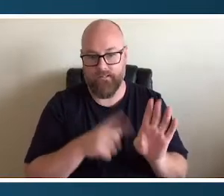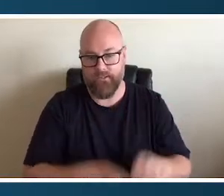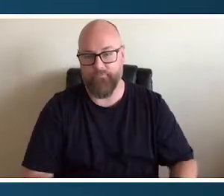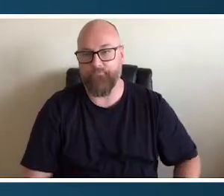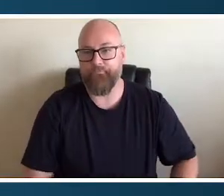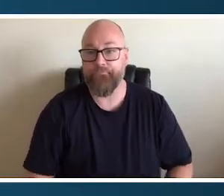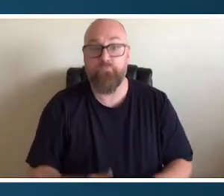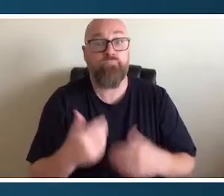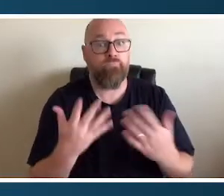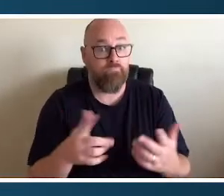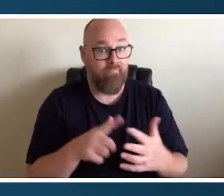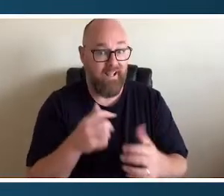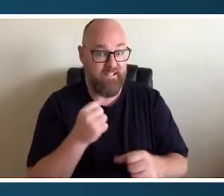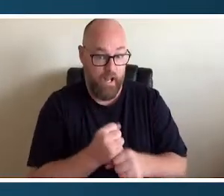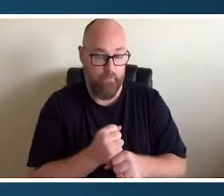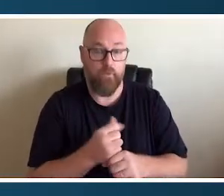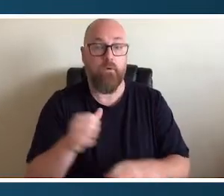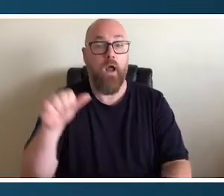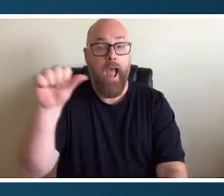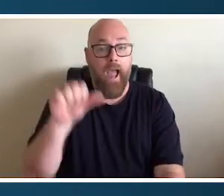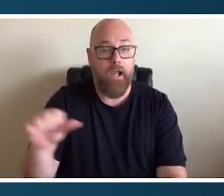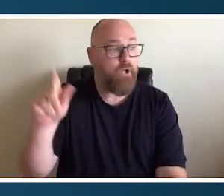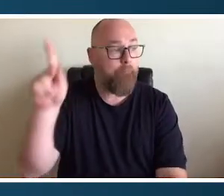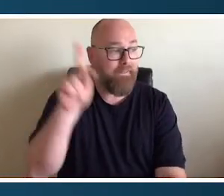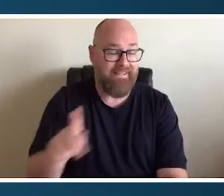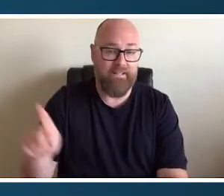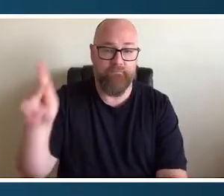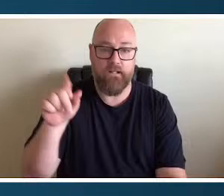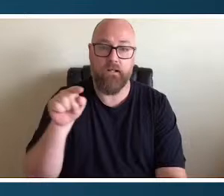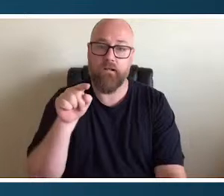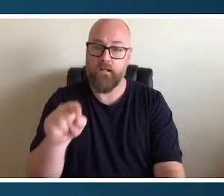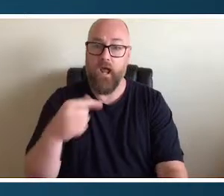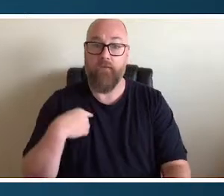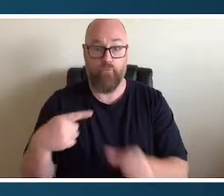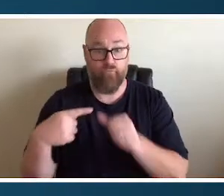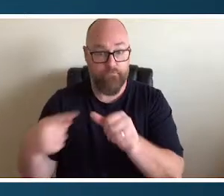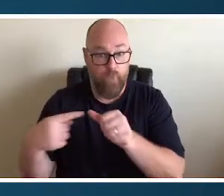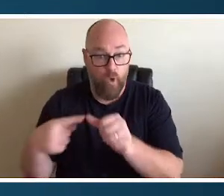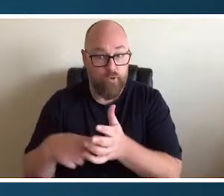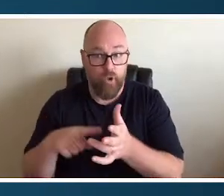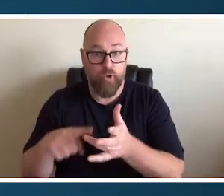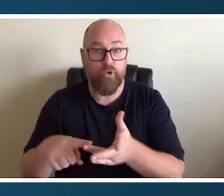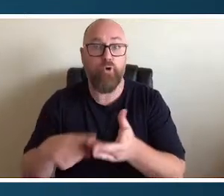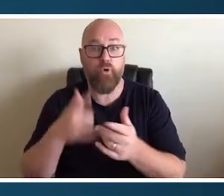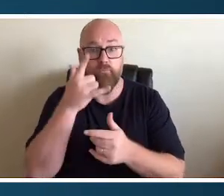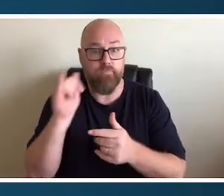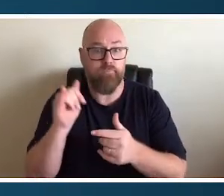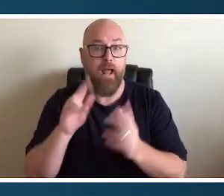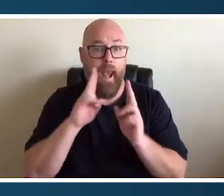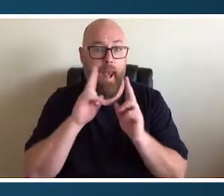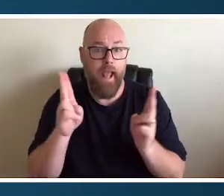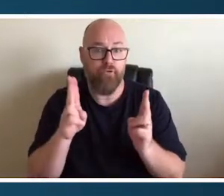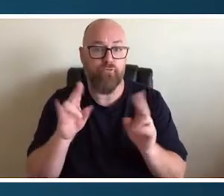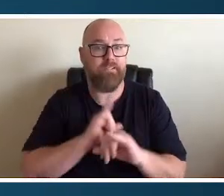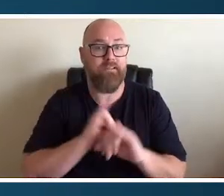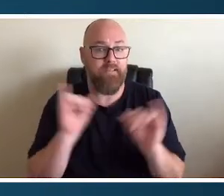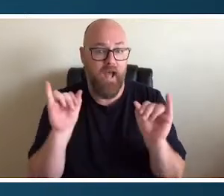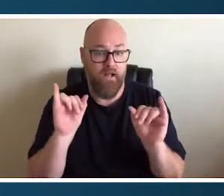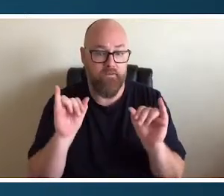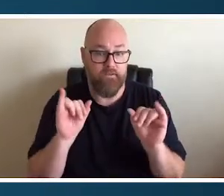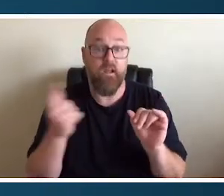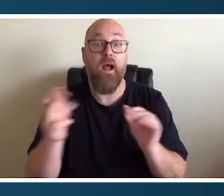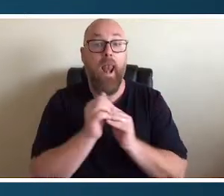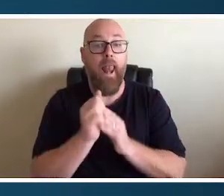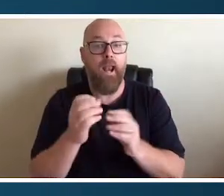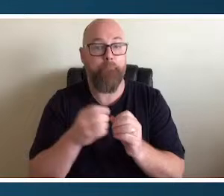region, responses to natural disasters are increasingly led by local and national emergency